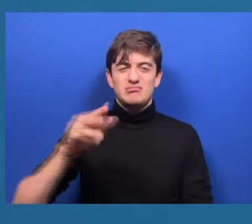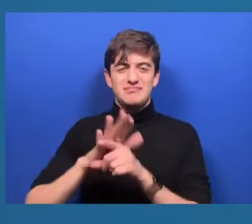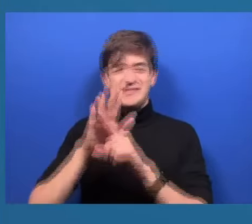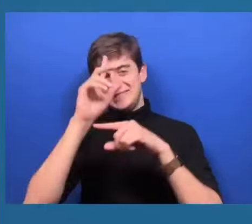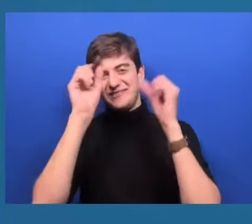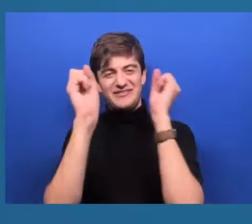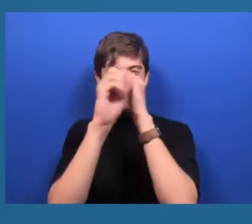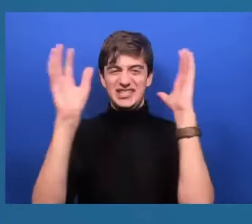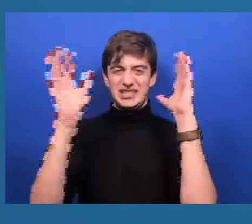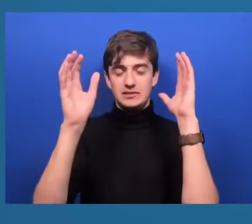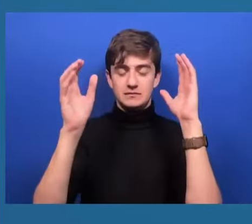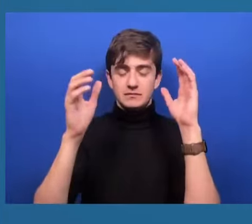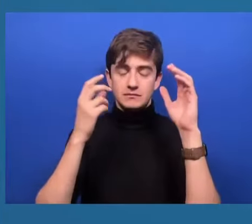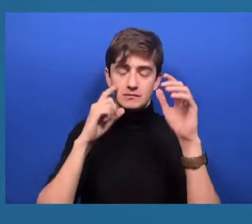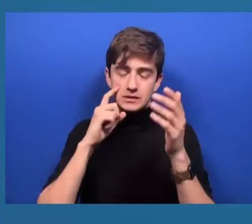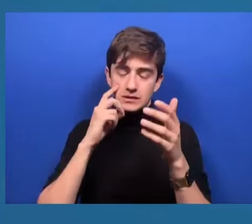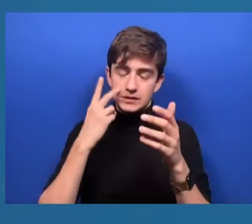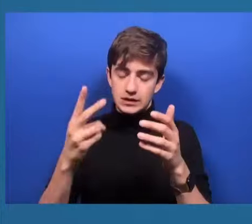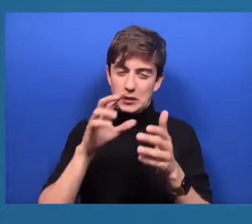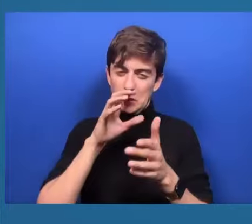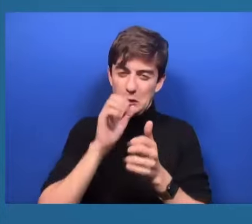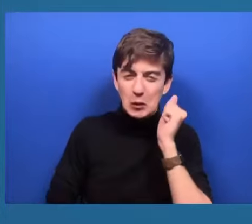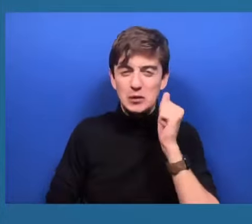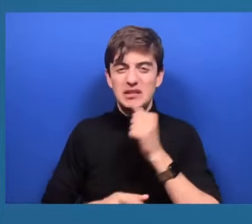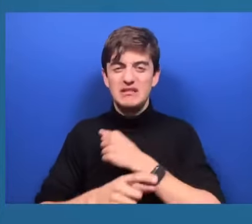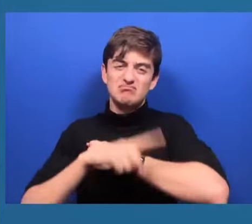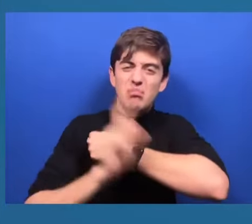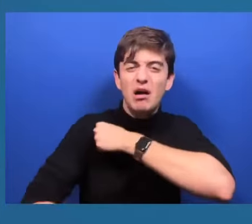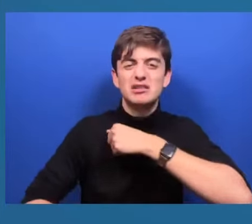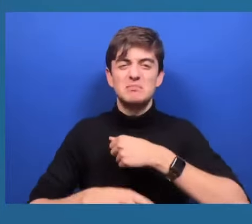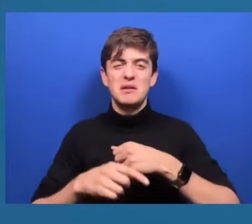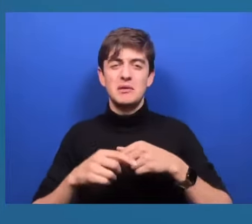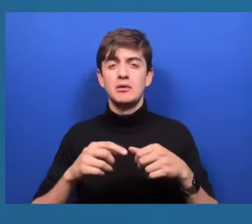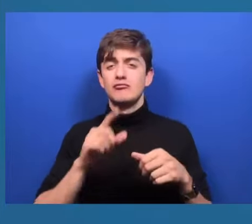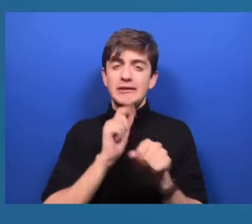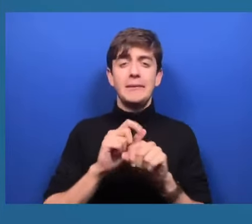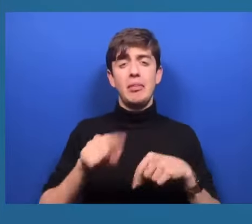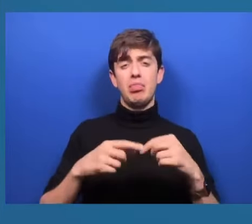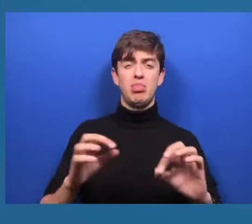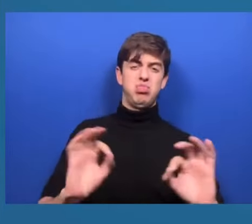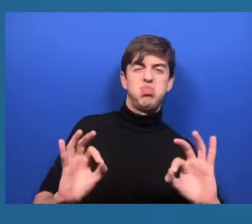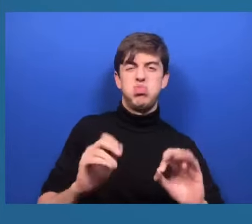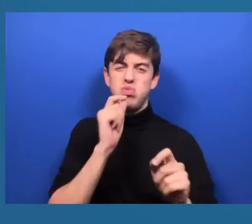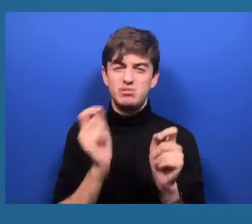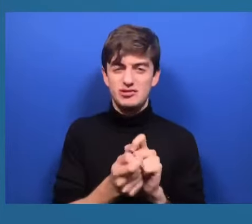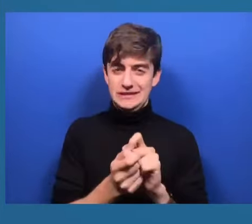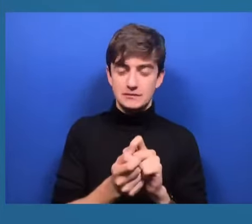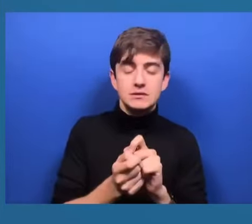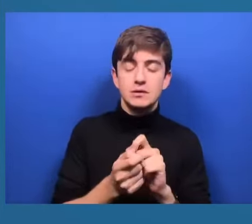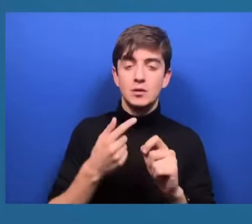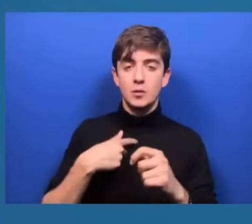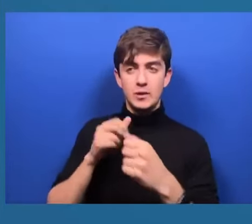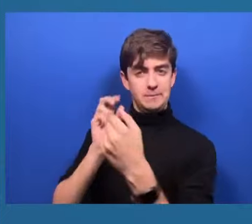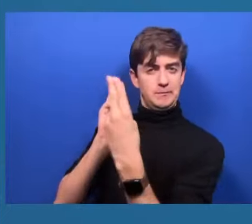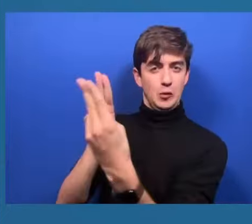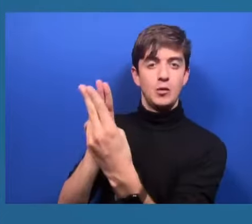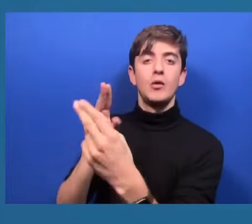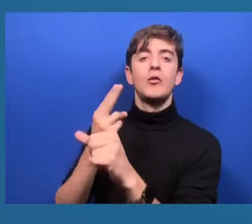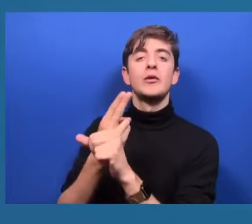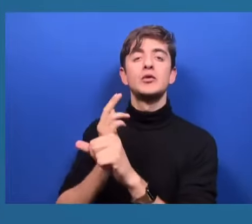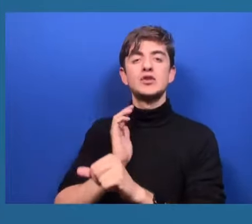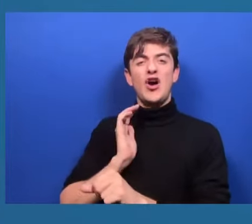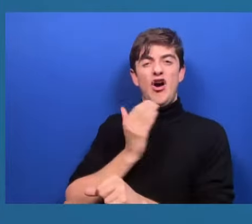one of cruelty, one of punishment, one of smallness, and one of betrayal, we do so with our own vision of